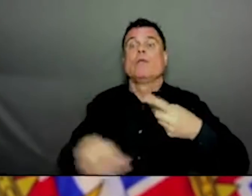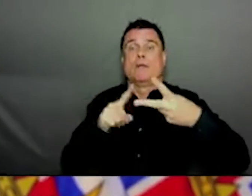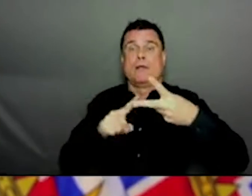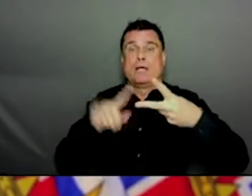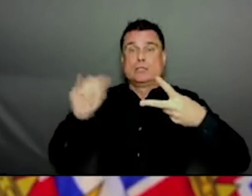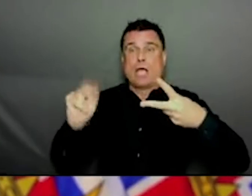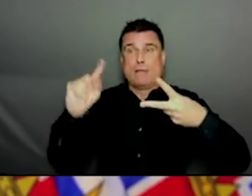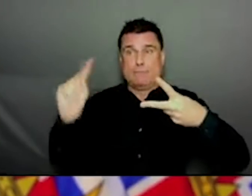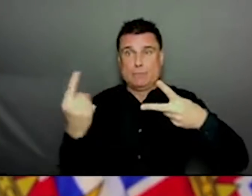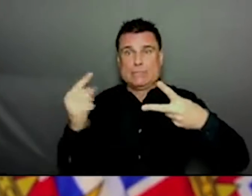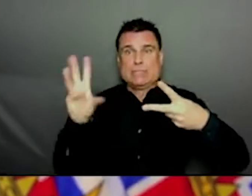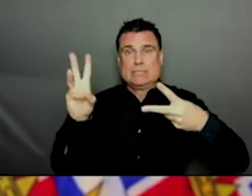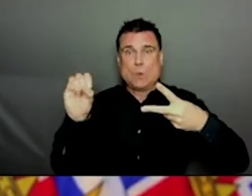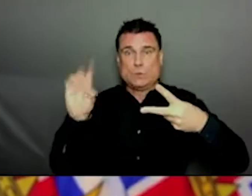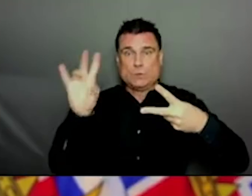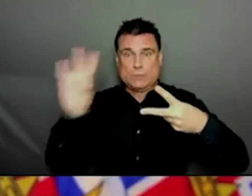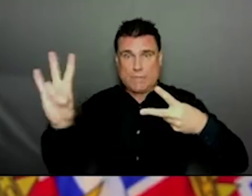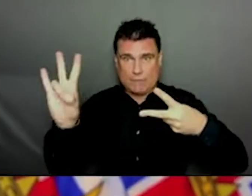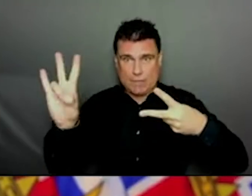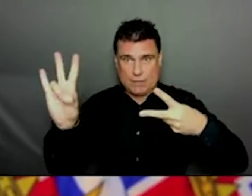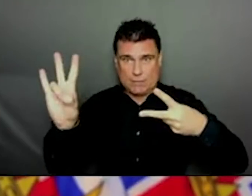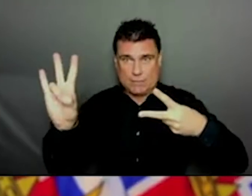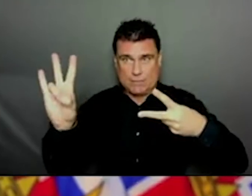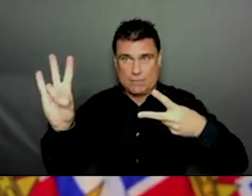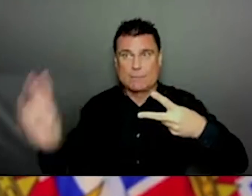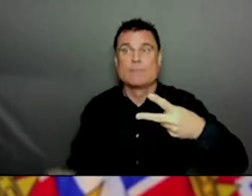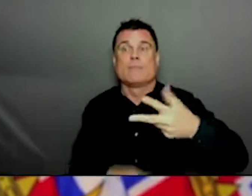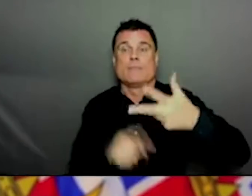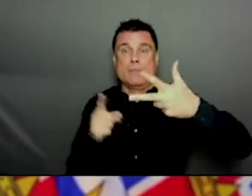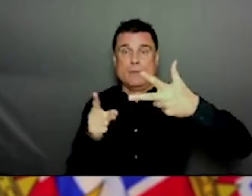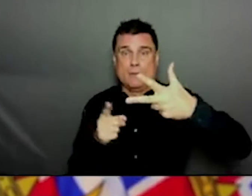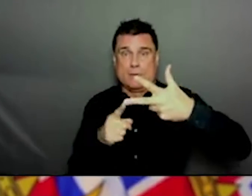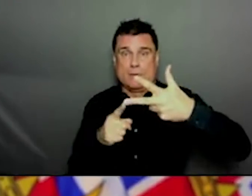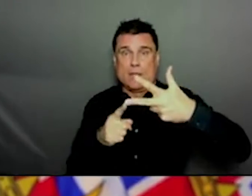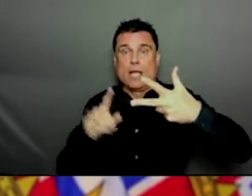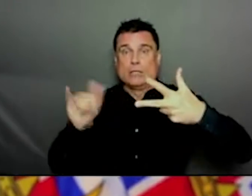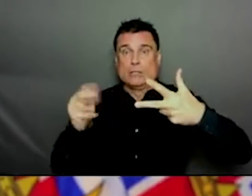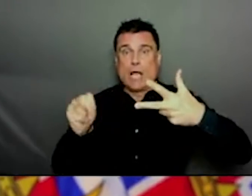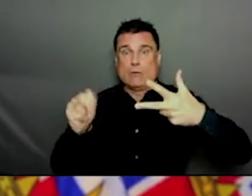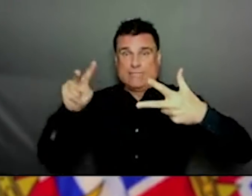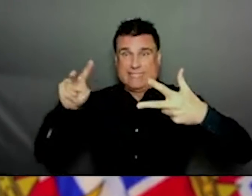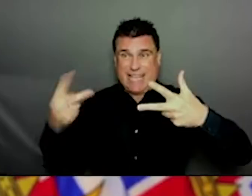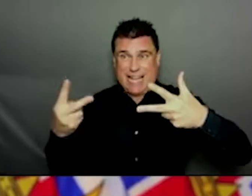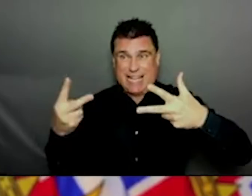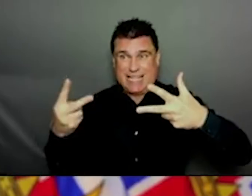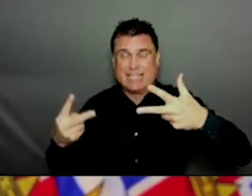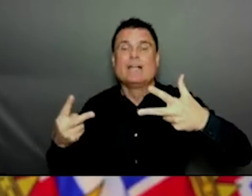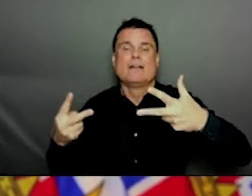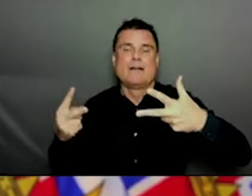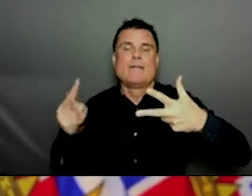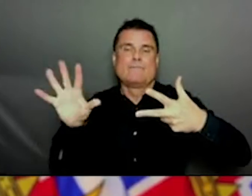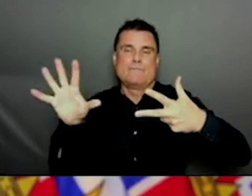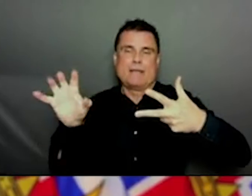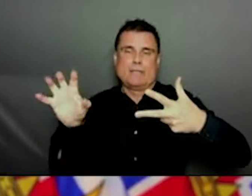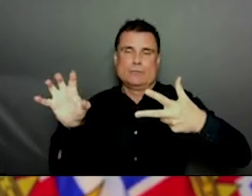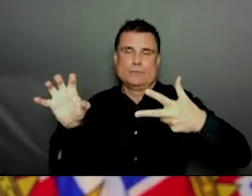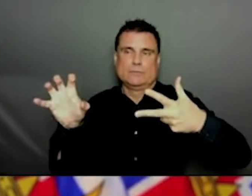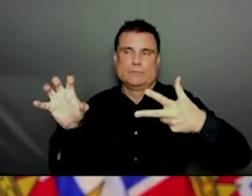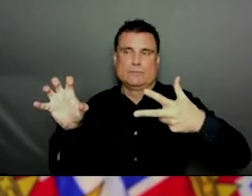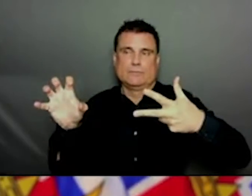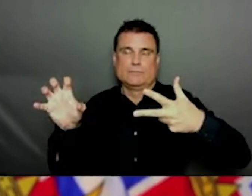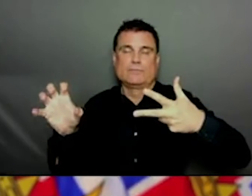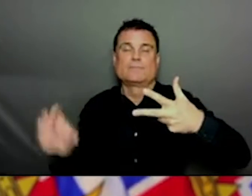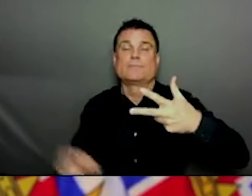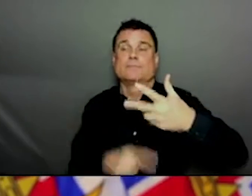January 1st to 2nd, an additional 607 new cases. From January 2nd to 3rd, another 500